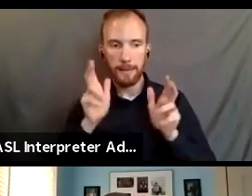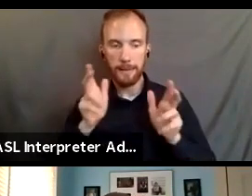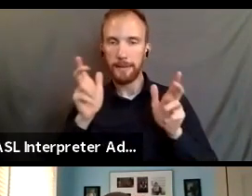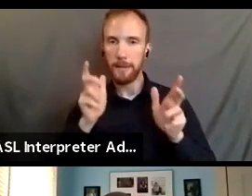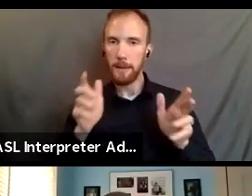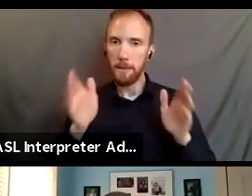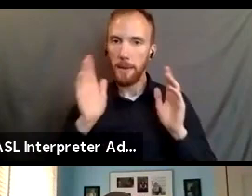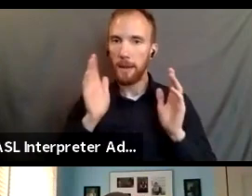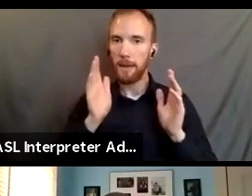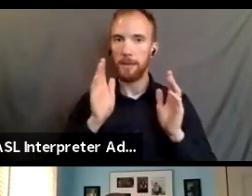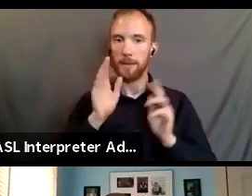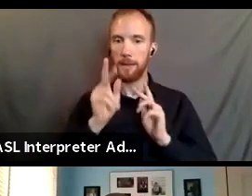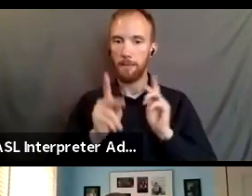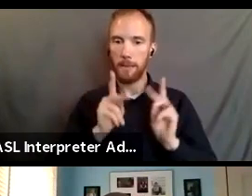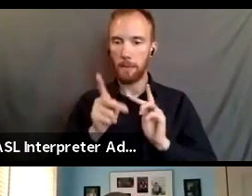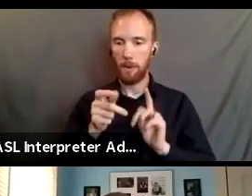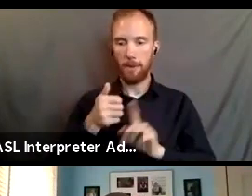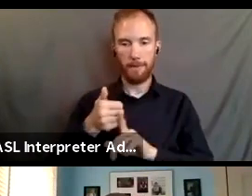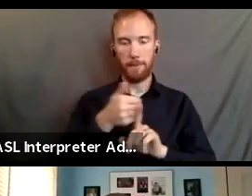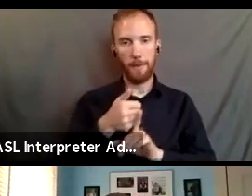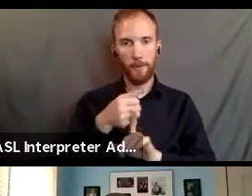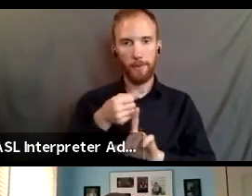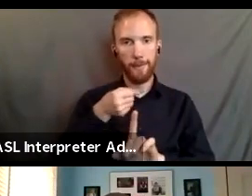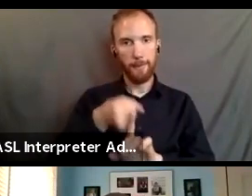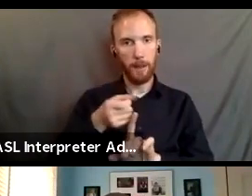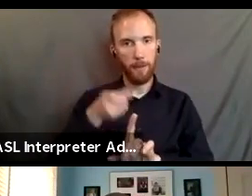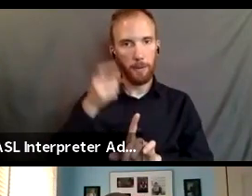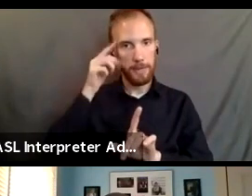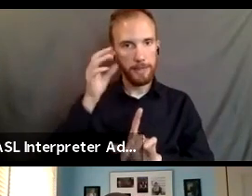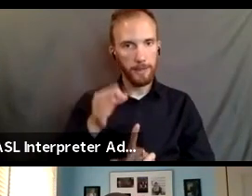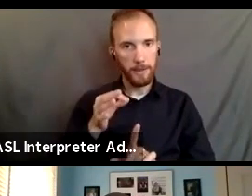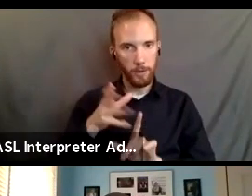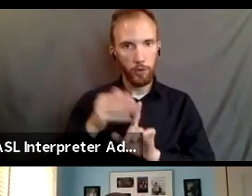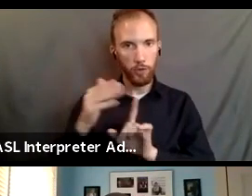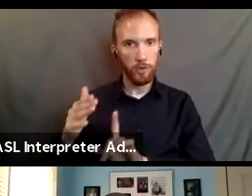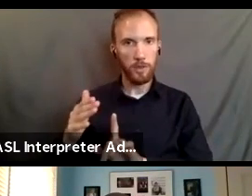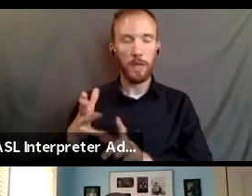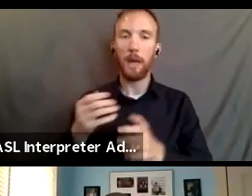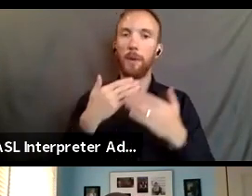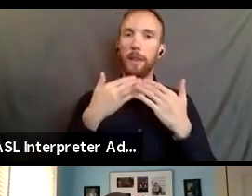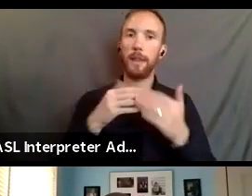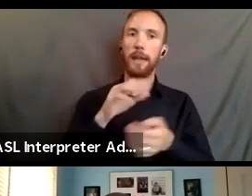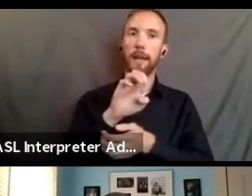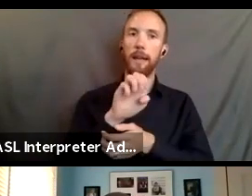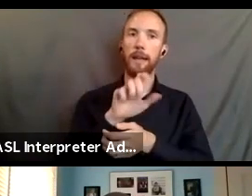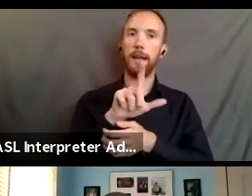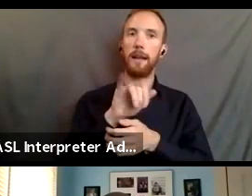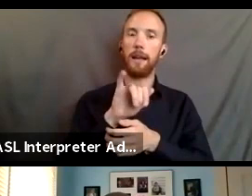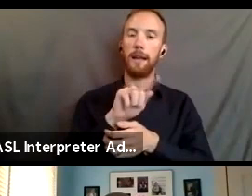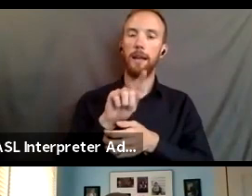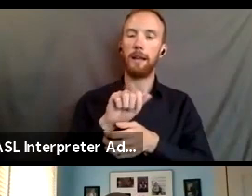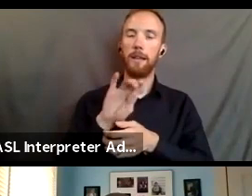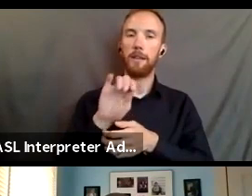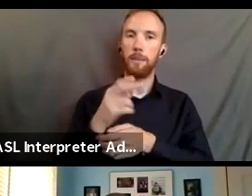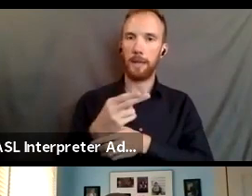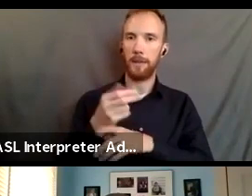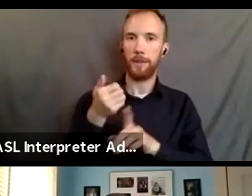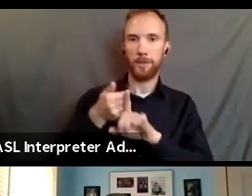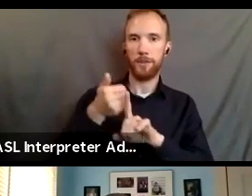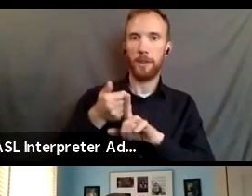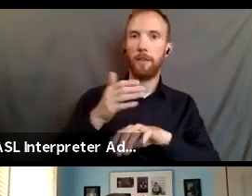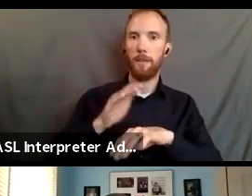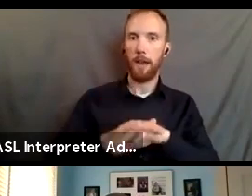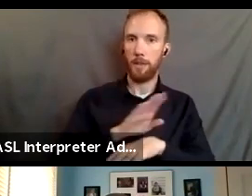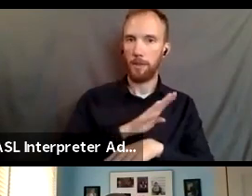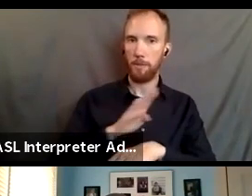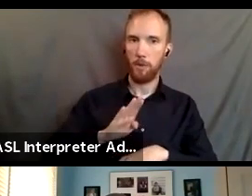impacted by decisions i want to thank elizabeth who is on the board for actually taking the time out to listen